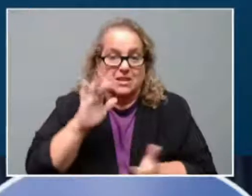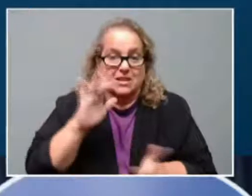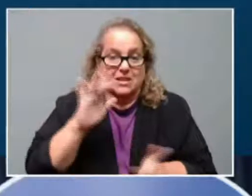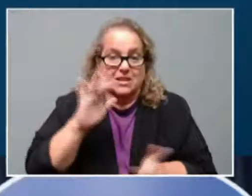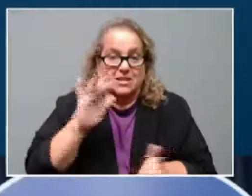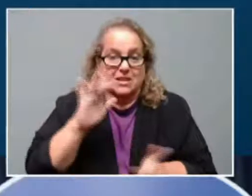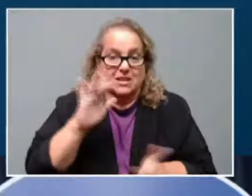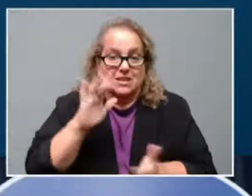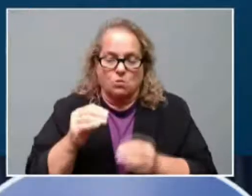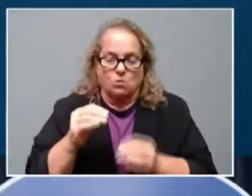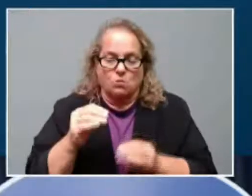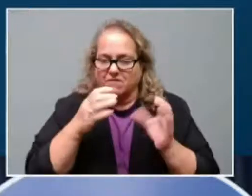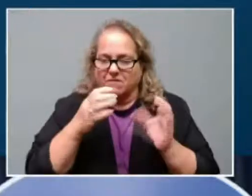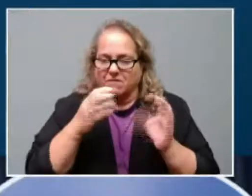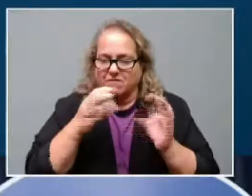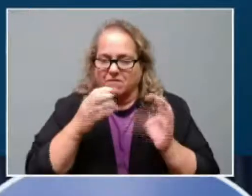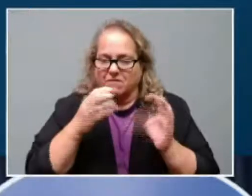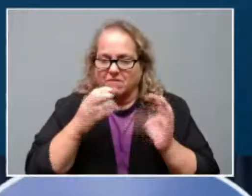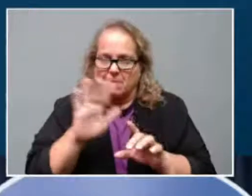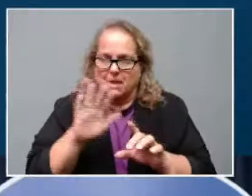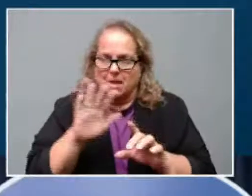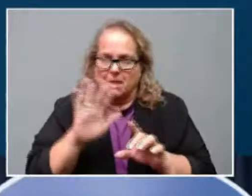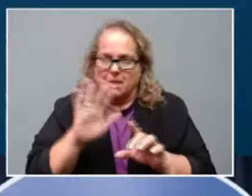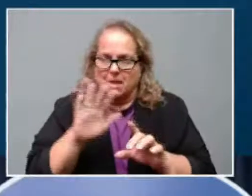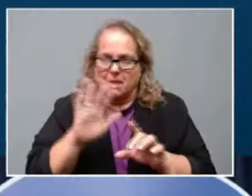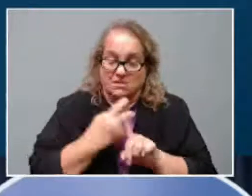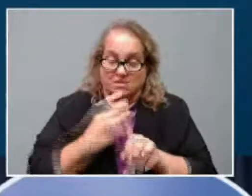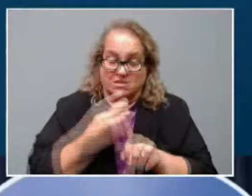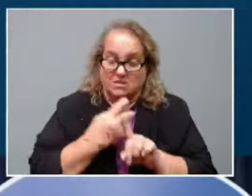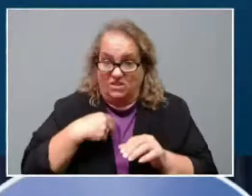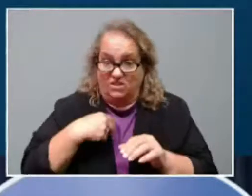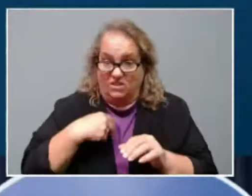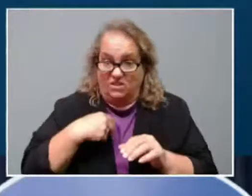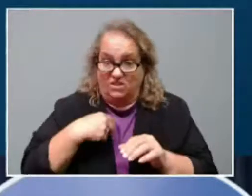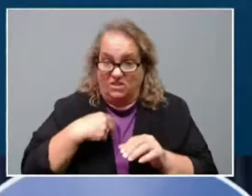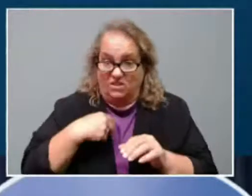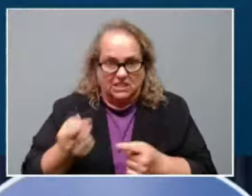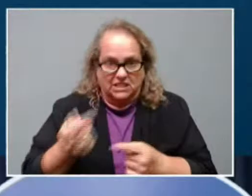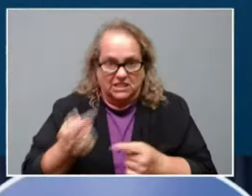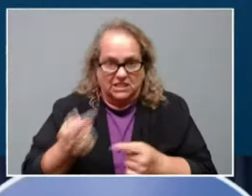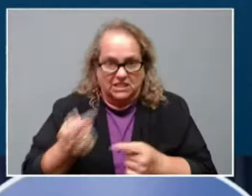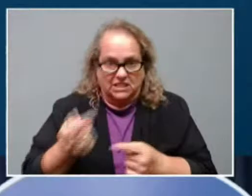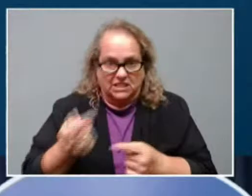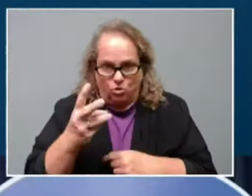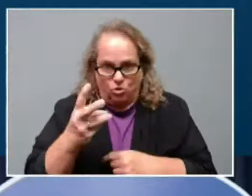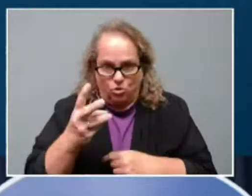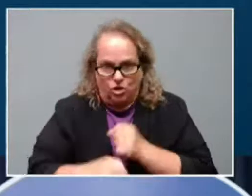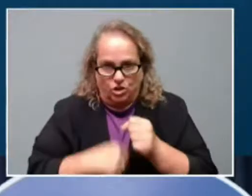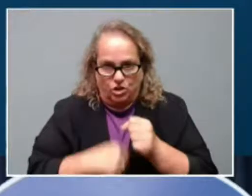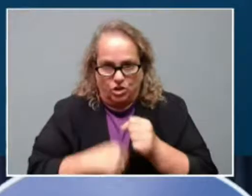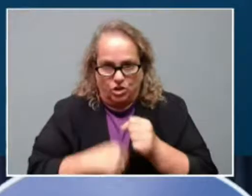about a 4-month period than I think we've seen in several decades.